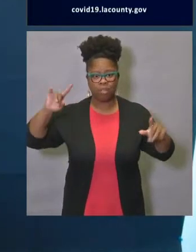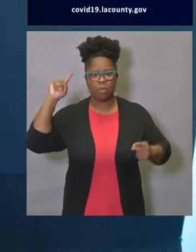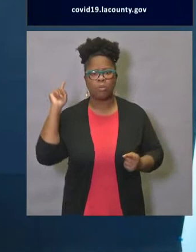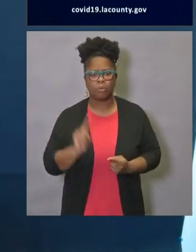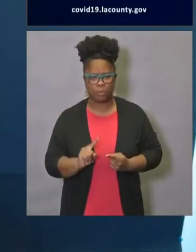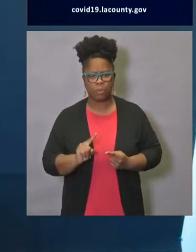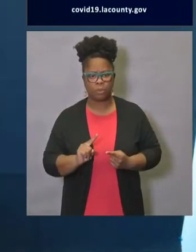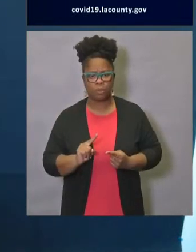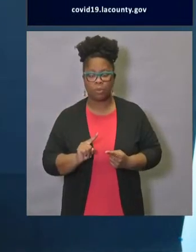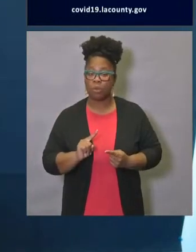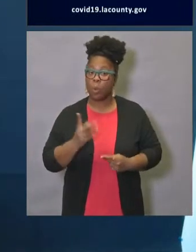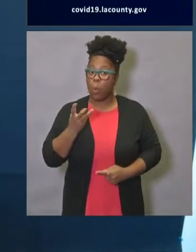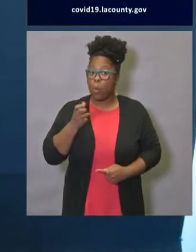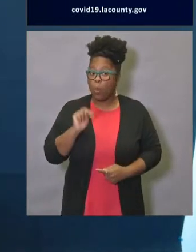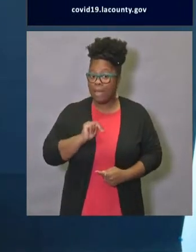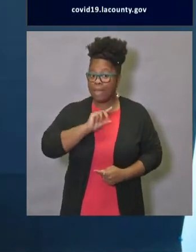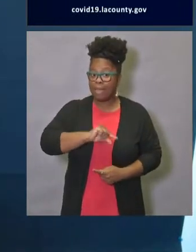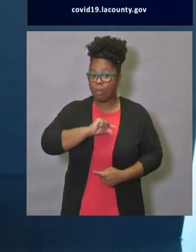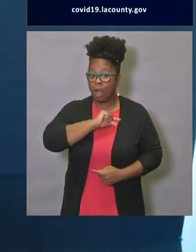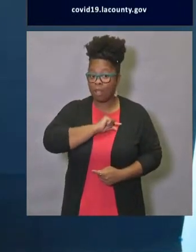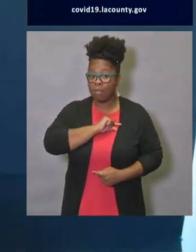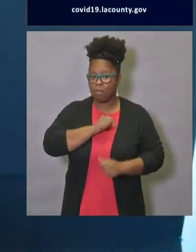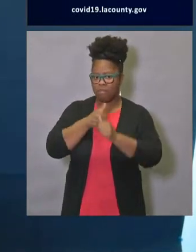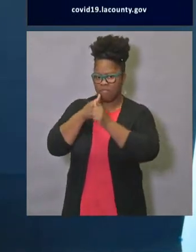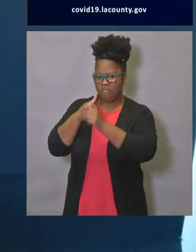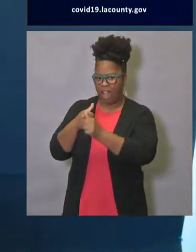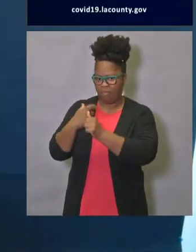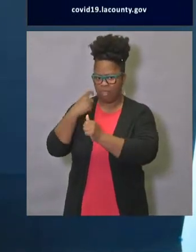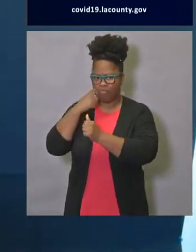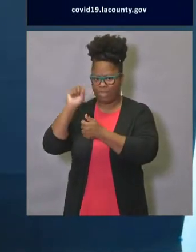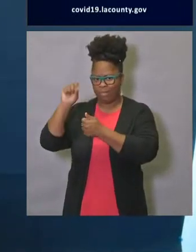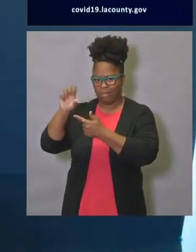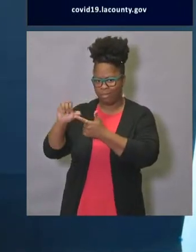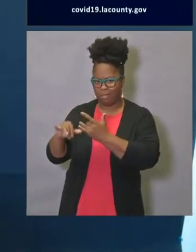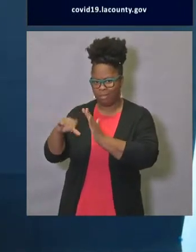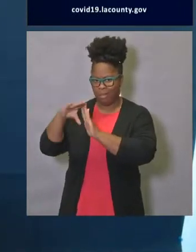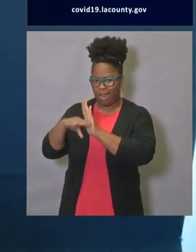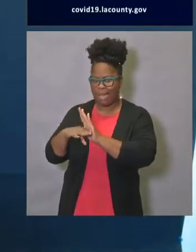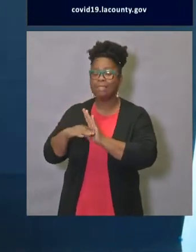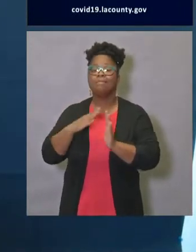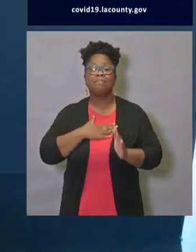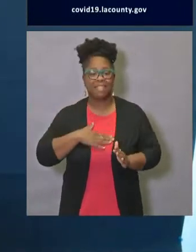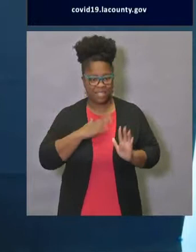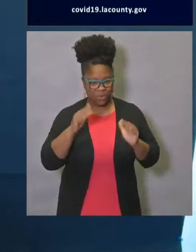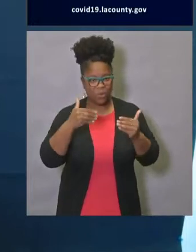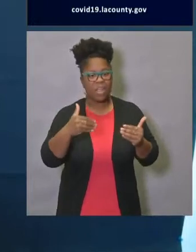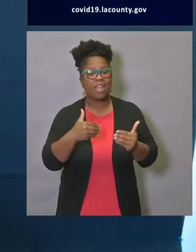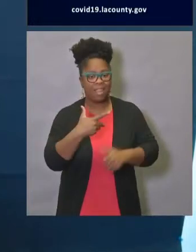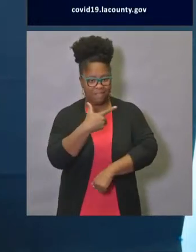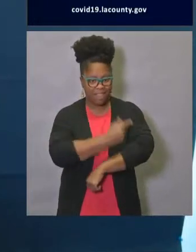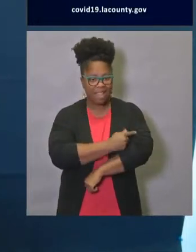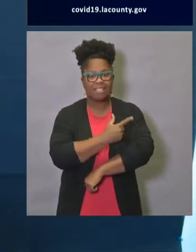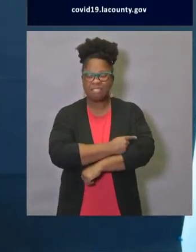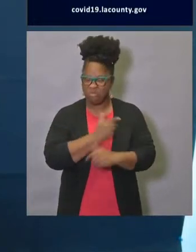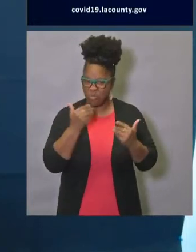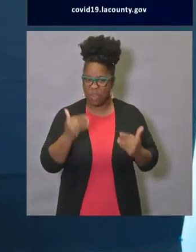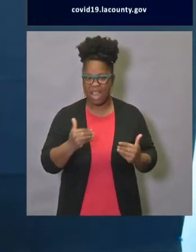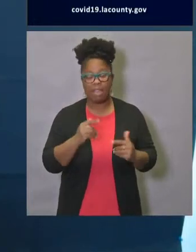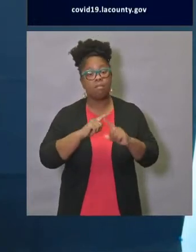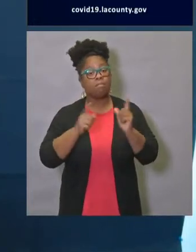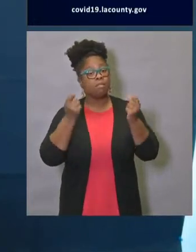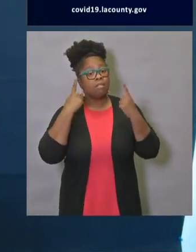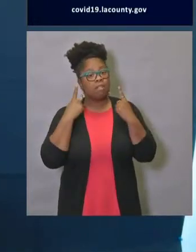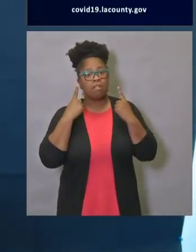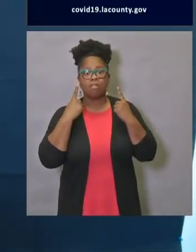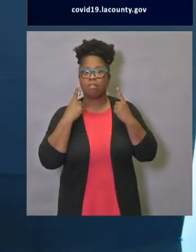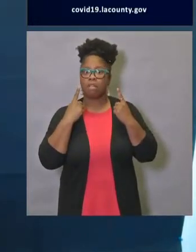are eligible, according to the guidelines that Dr. Ferrer just laid out, do get the vaccine. But remember, it will take a while before everyone is